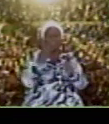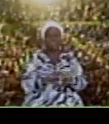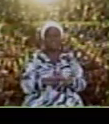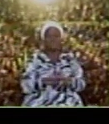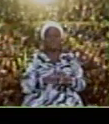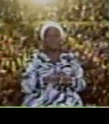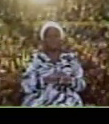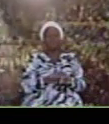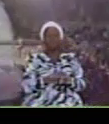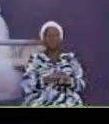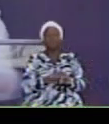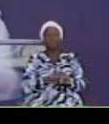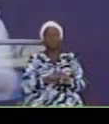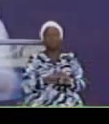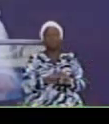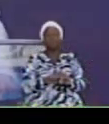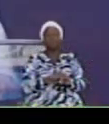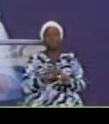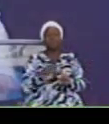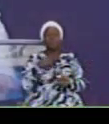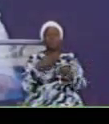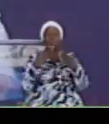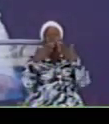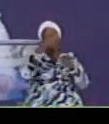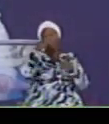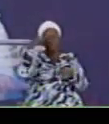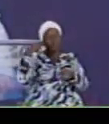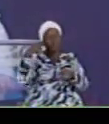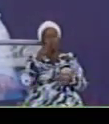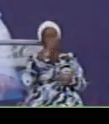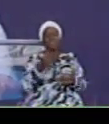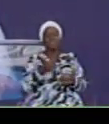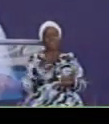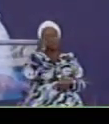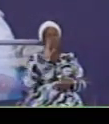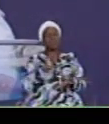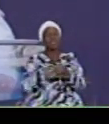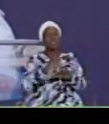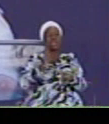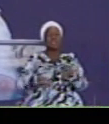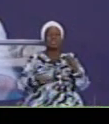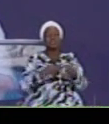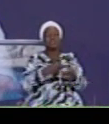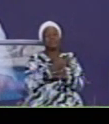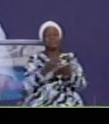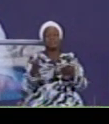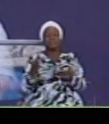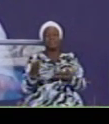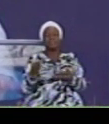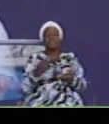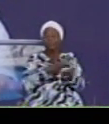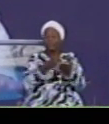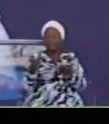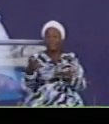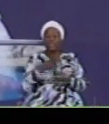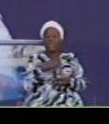name. Amen. We thank you because you are a God that cannot fail. Yes, sir. And you have given